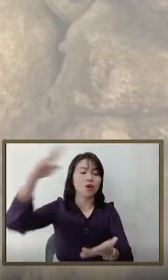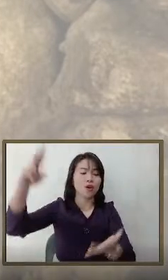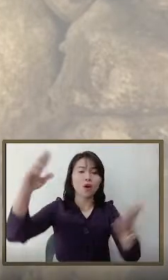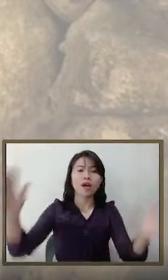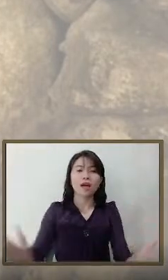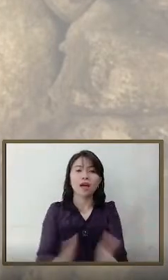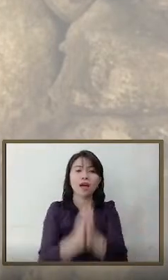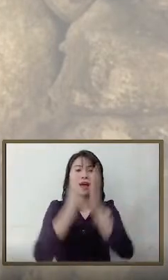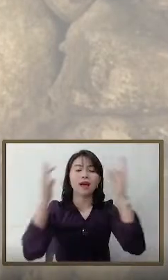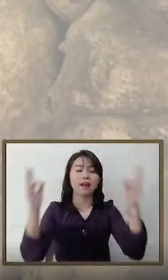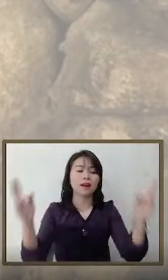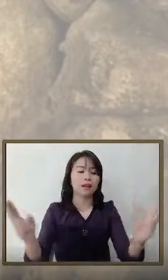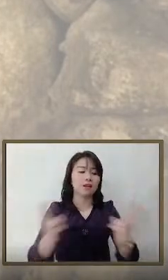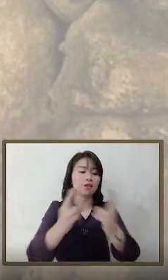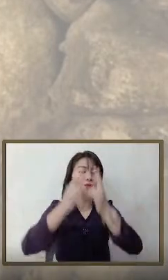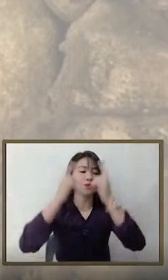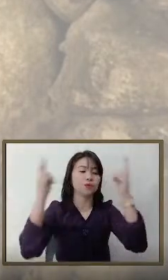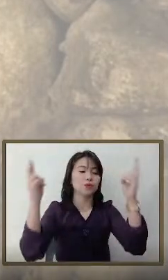arose,